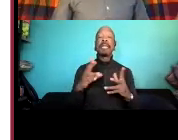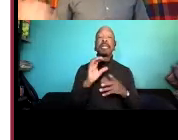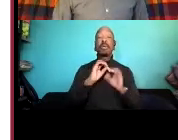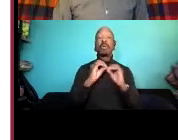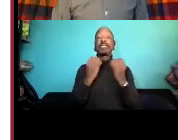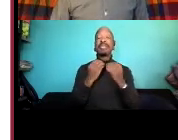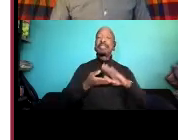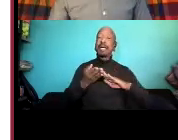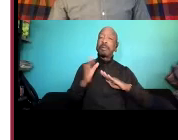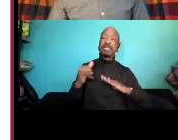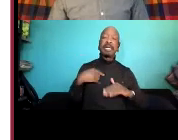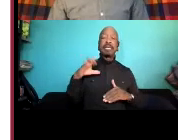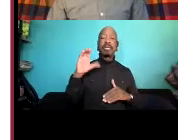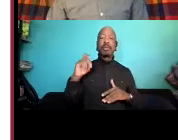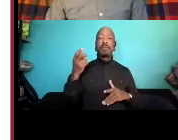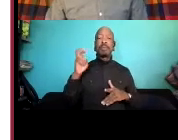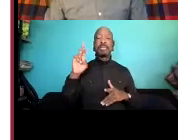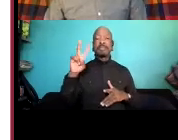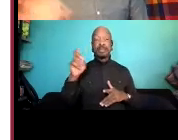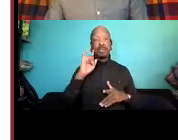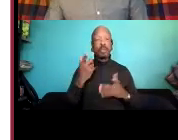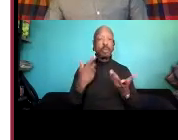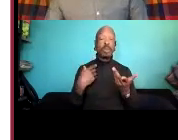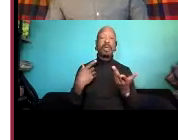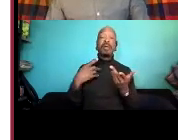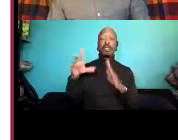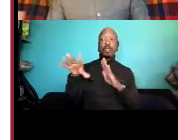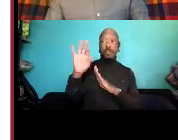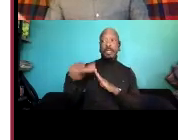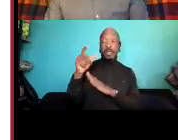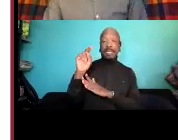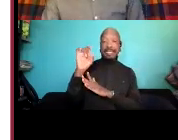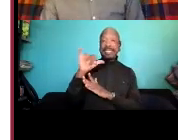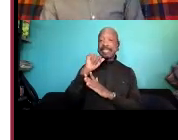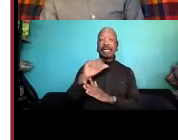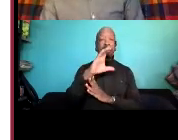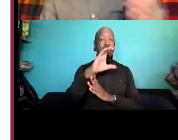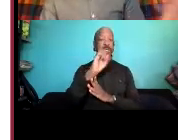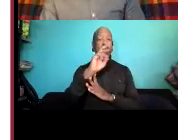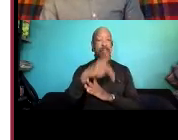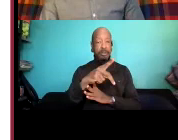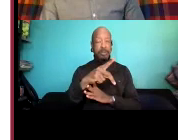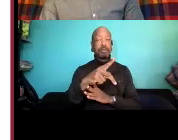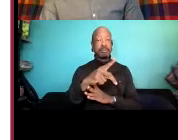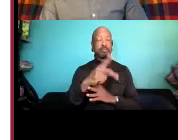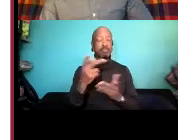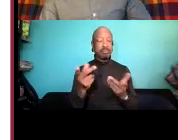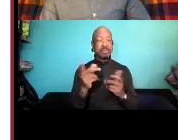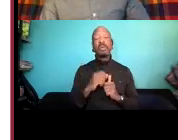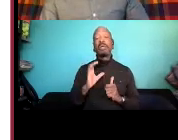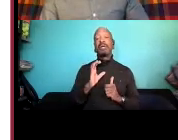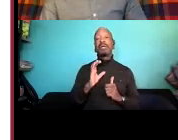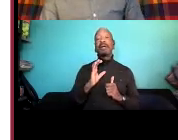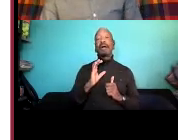for a variety of reasons, they'll choose another entity other than a cooperative corporation. So in our work at the